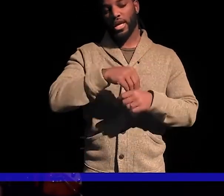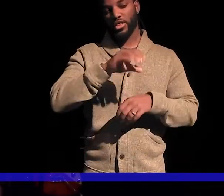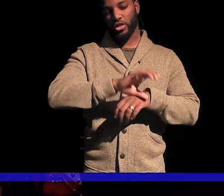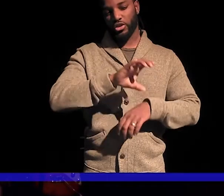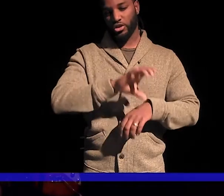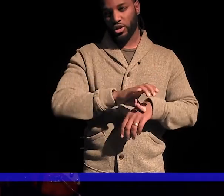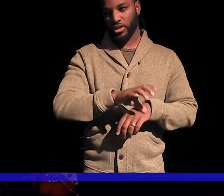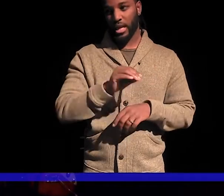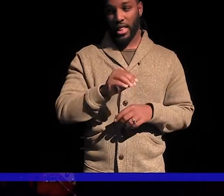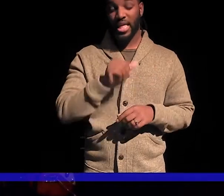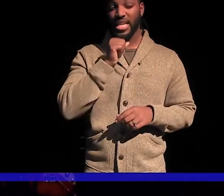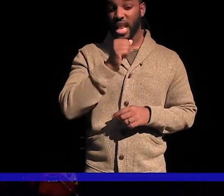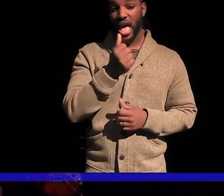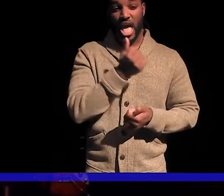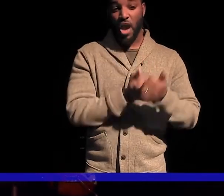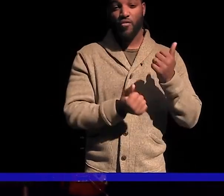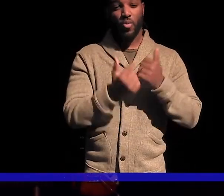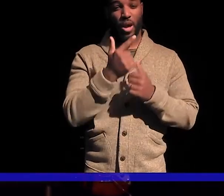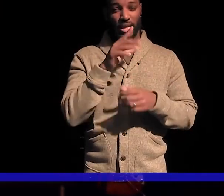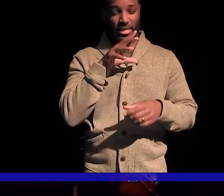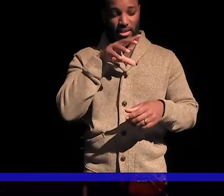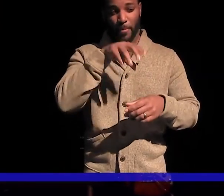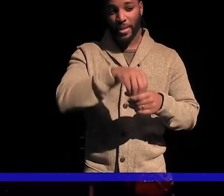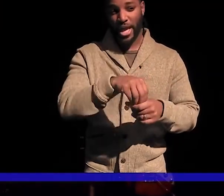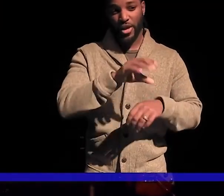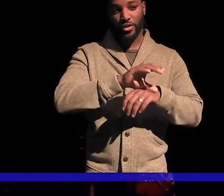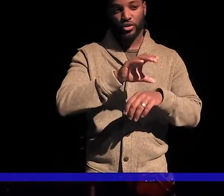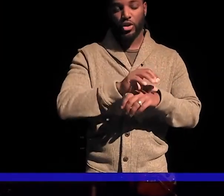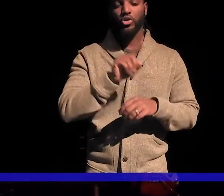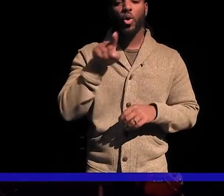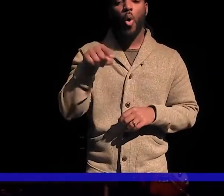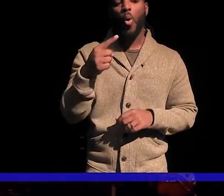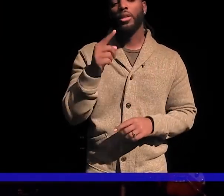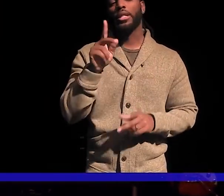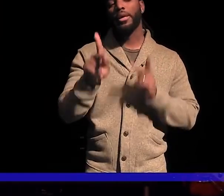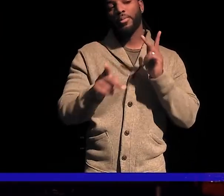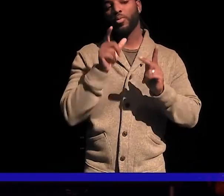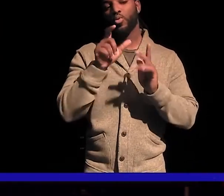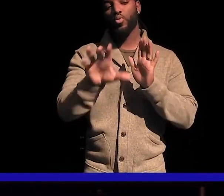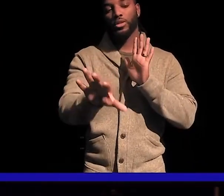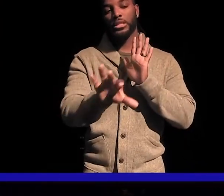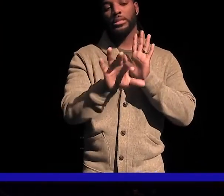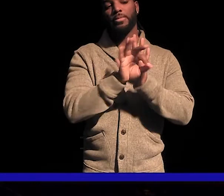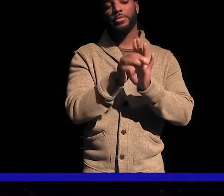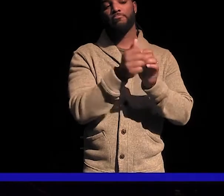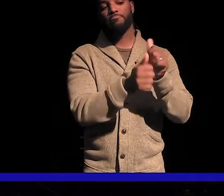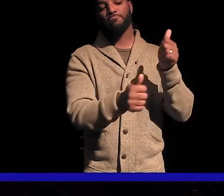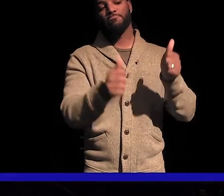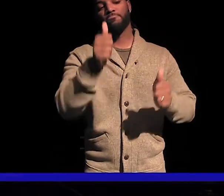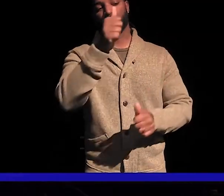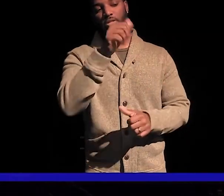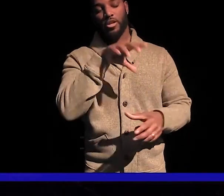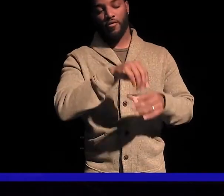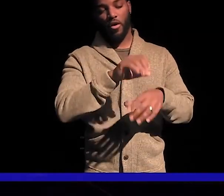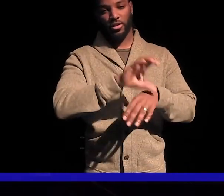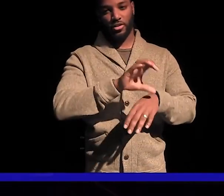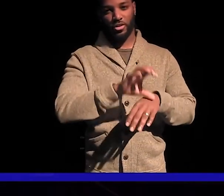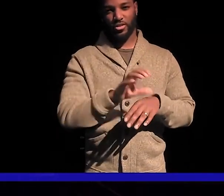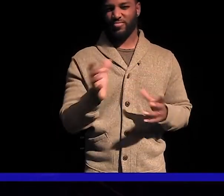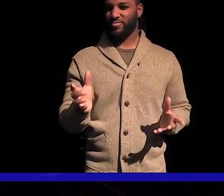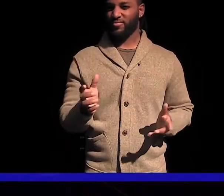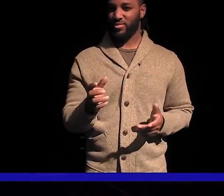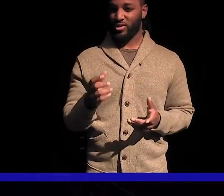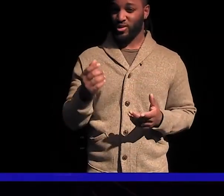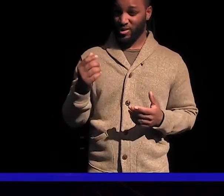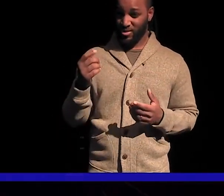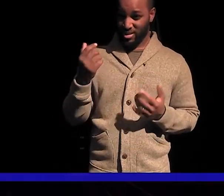not everyone got to play. Only those that had been ordained and appointed got to play. So much so that in our